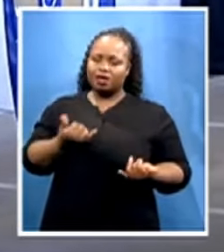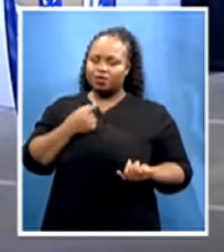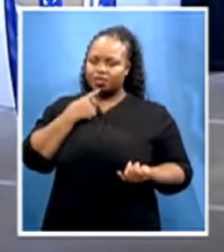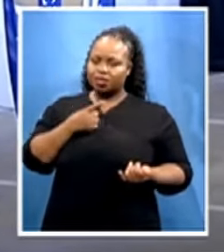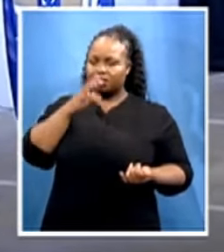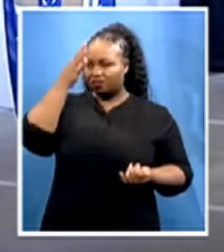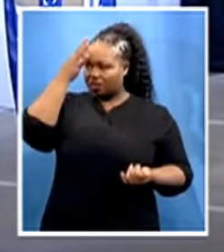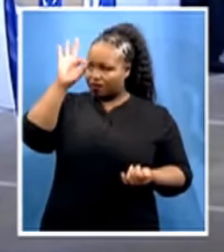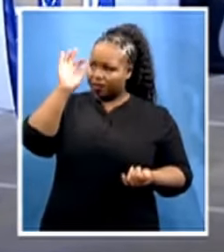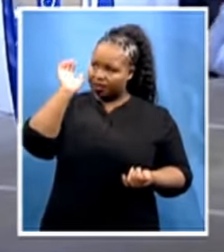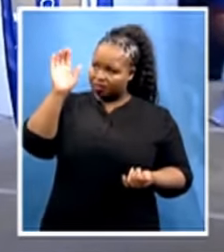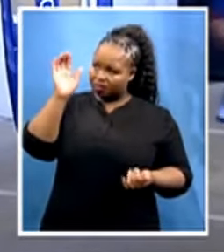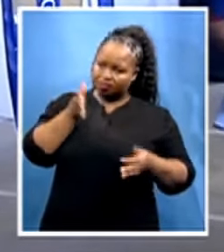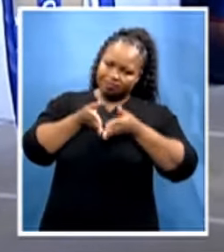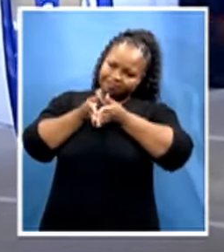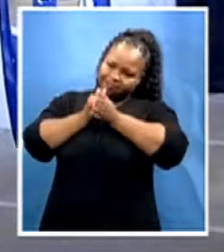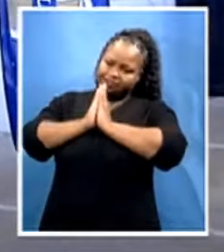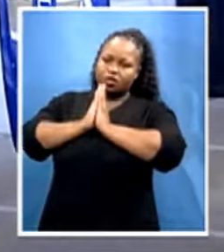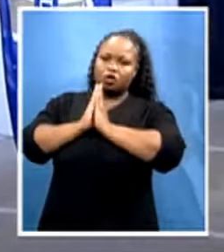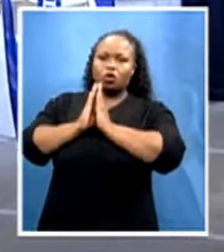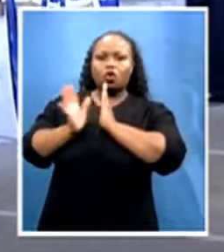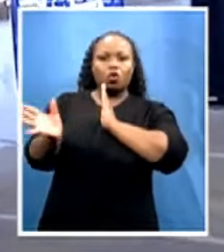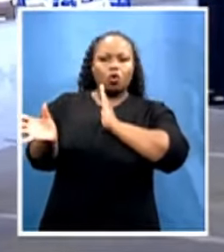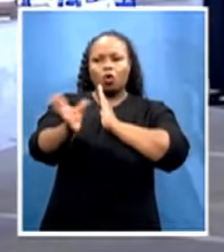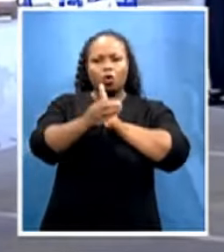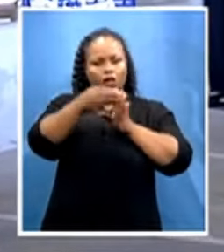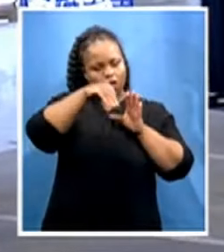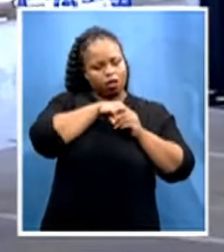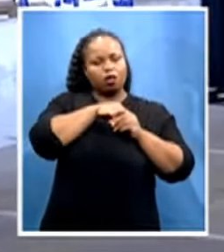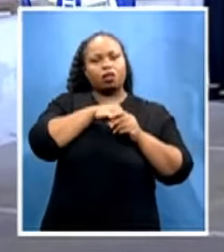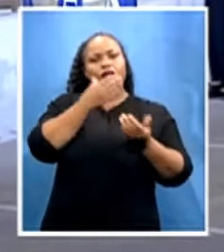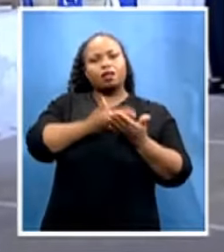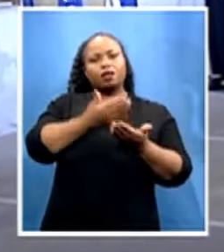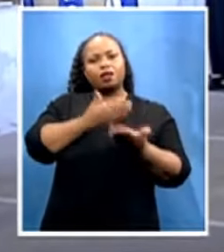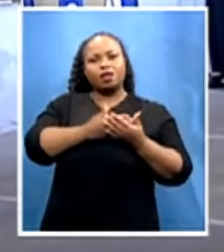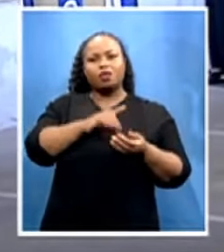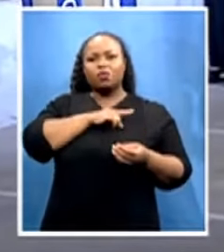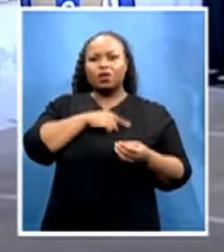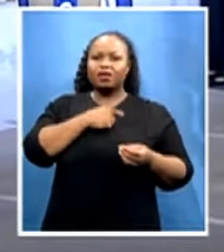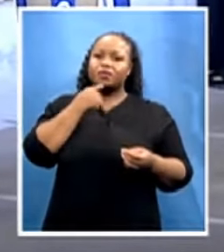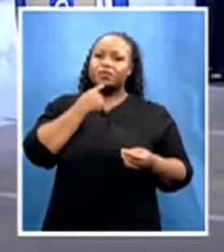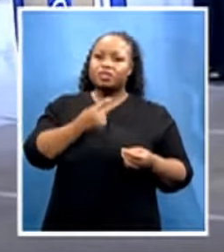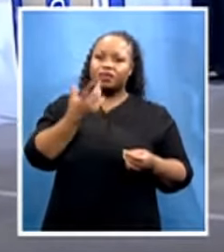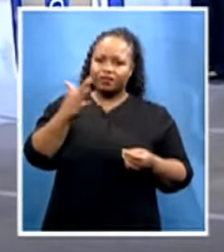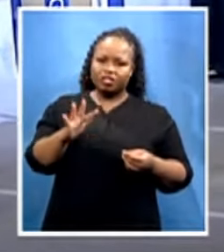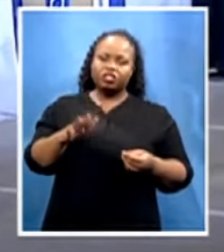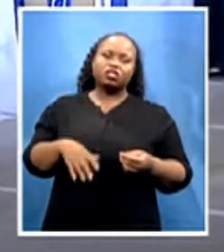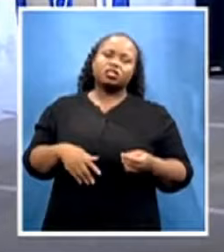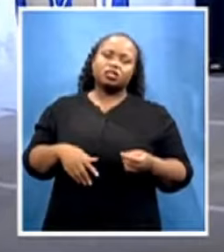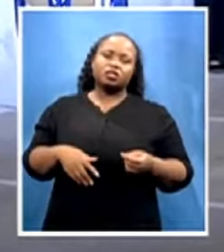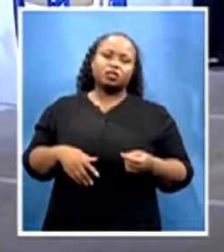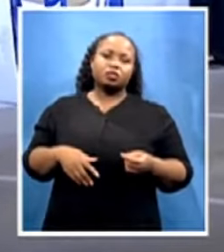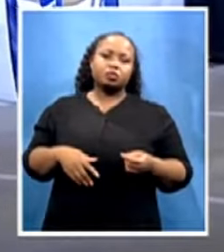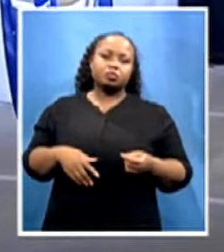one is left out, as you mentioned in that particular sentence. They are actually